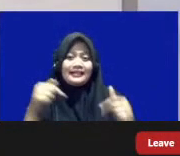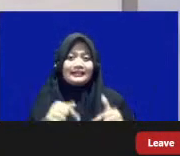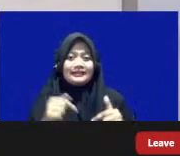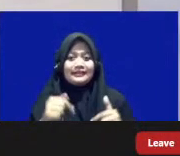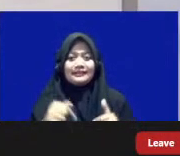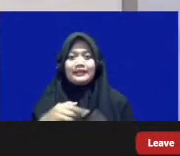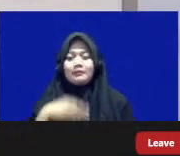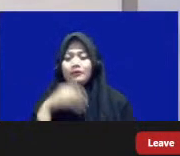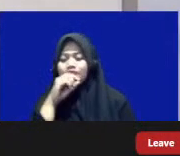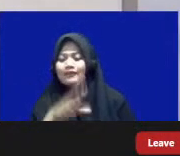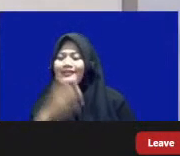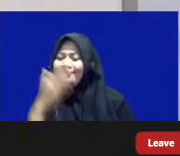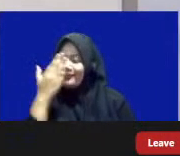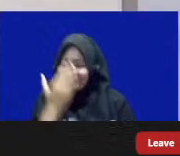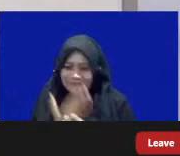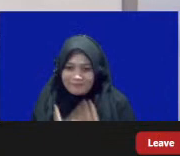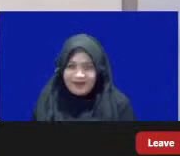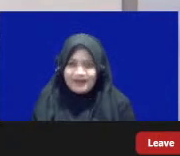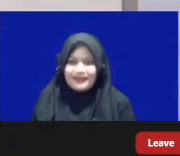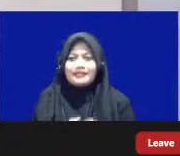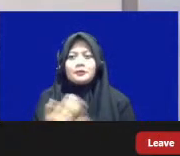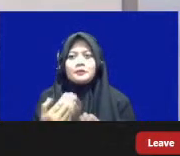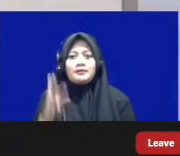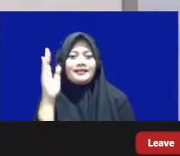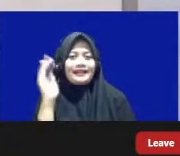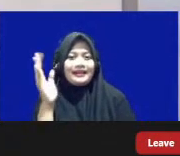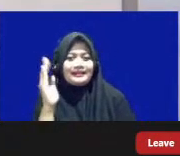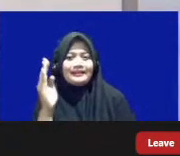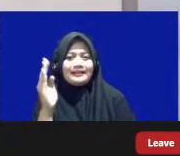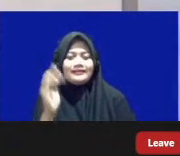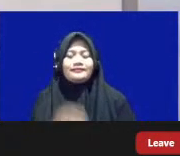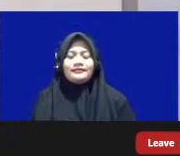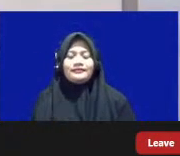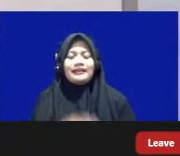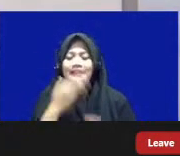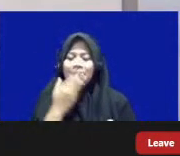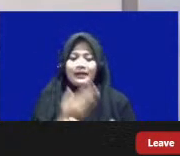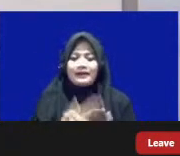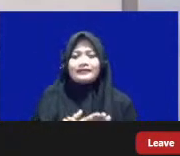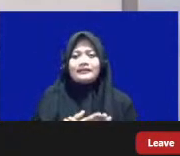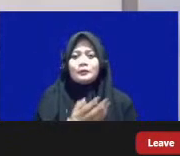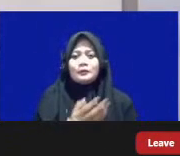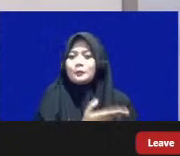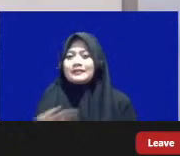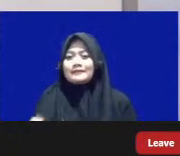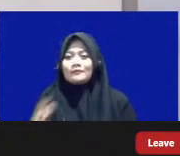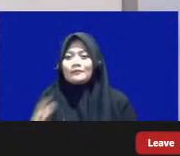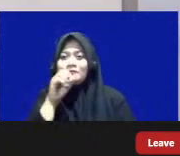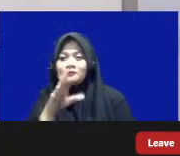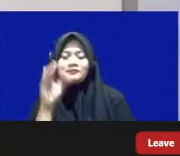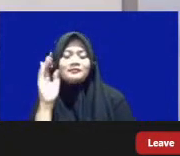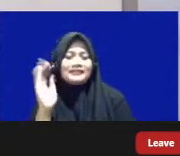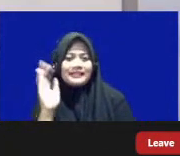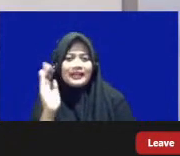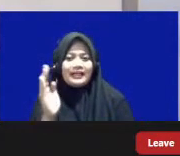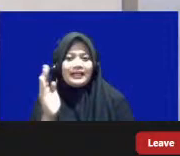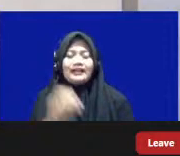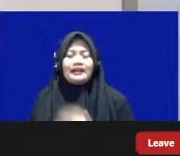once again, thank you for all the speakers, Mr. Sukamsi, Mr. Nanan, and also Mrs. Farida. This is the end